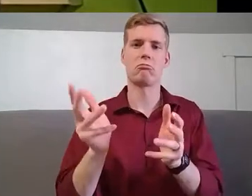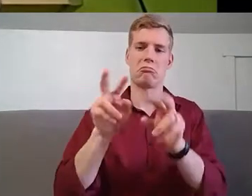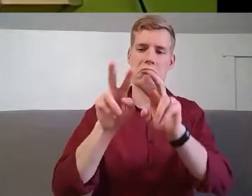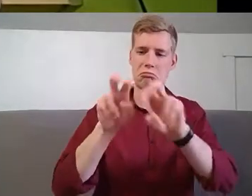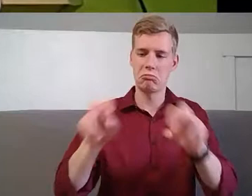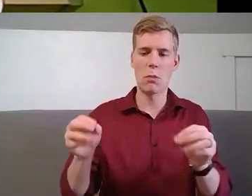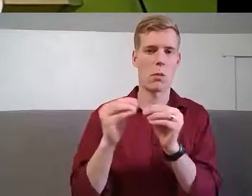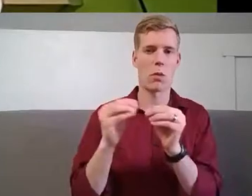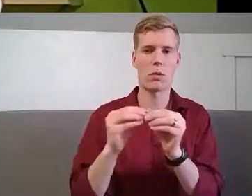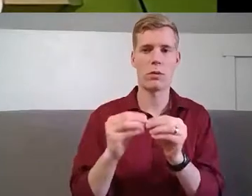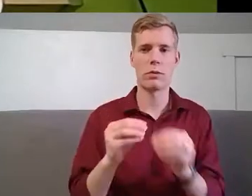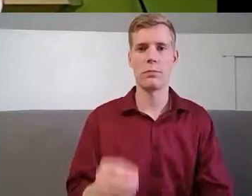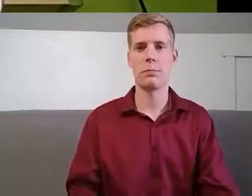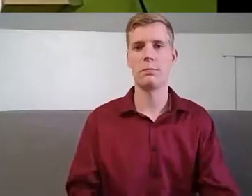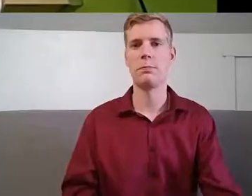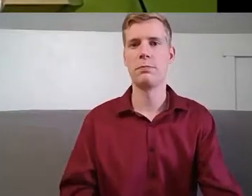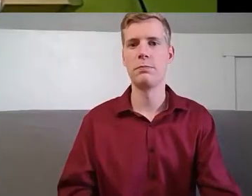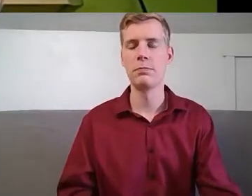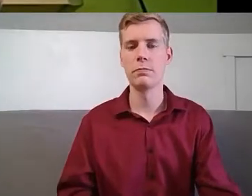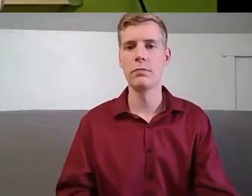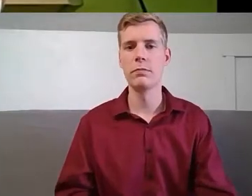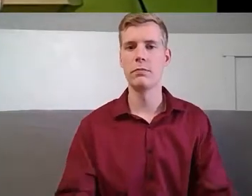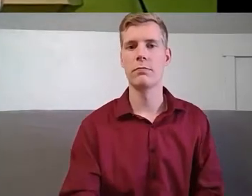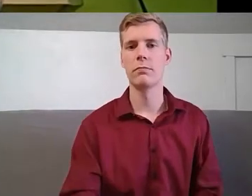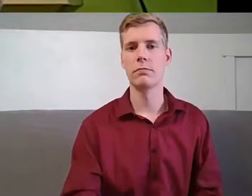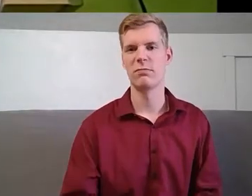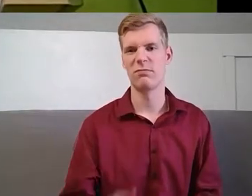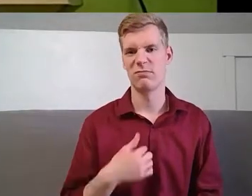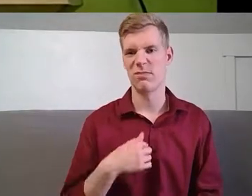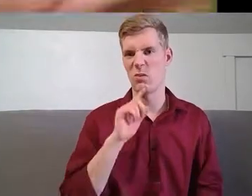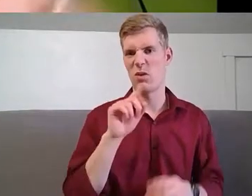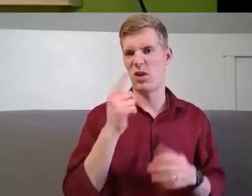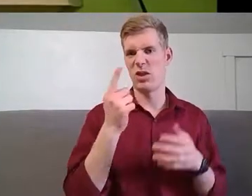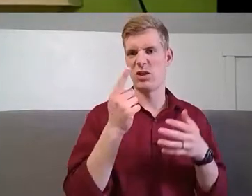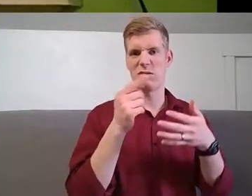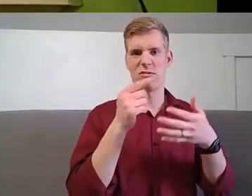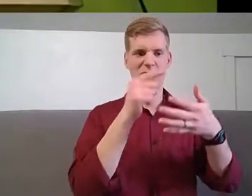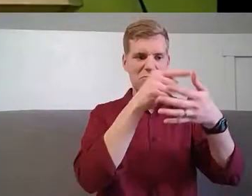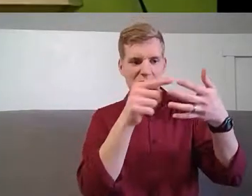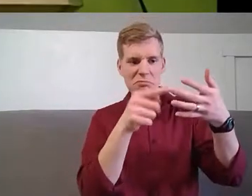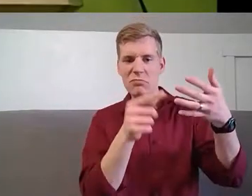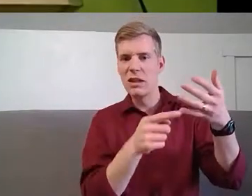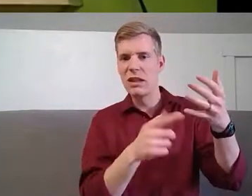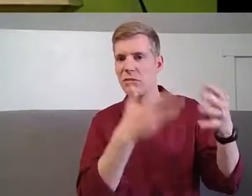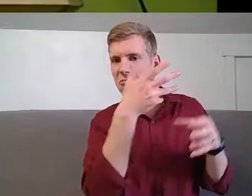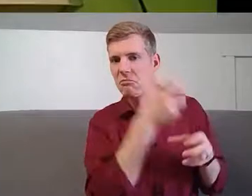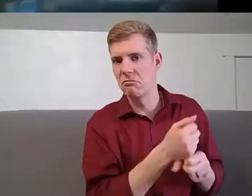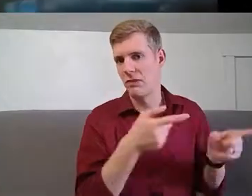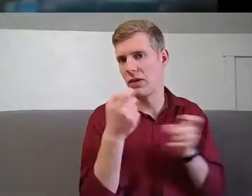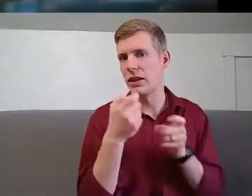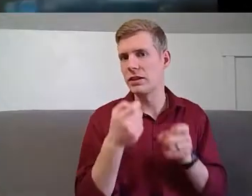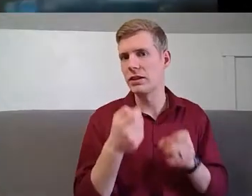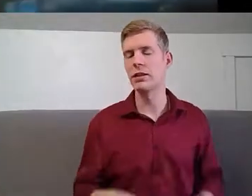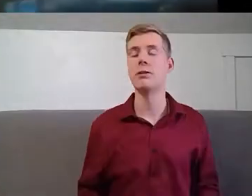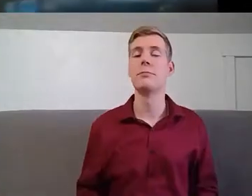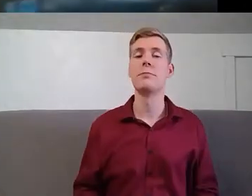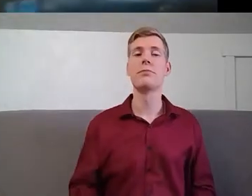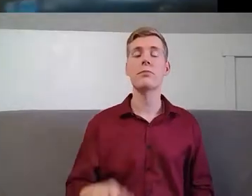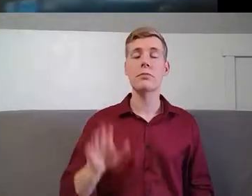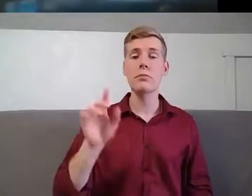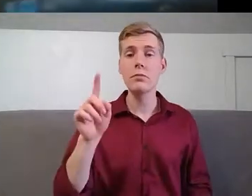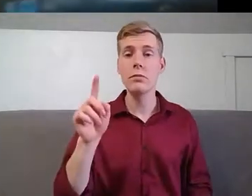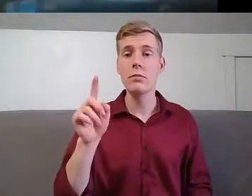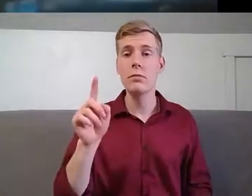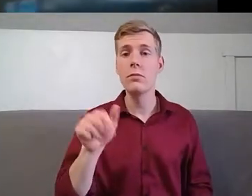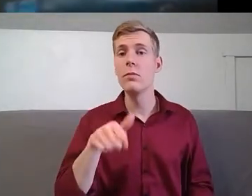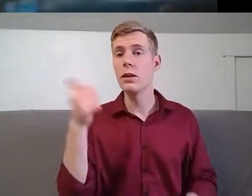of did the bullet points. Awesome. One of the other things that you can do